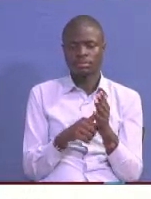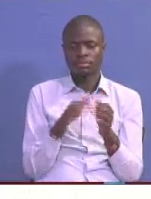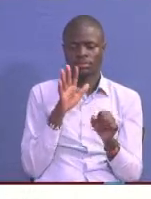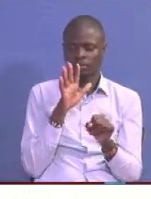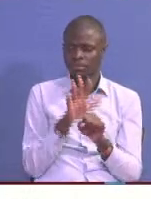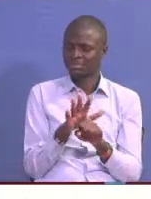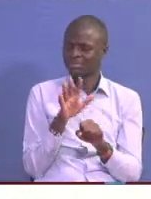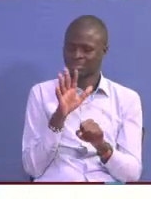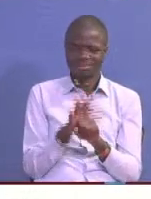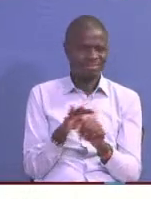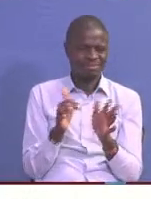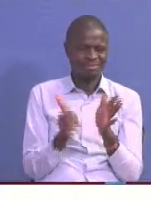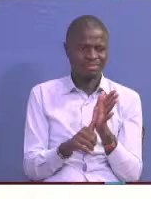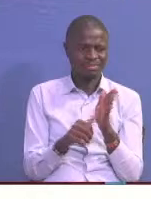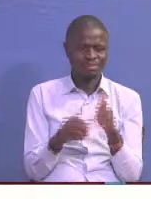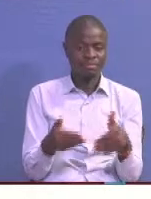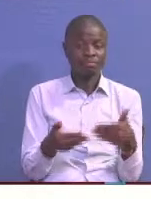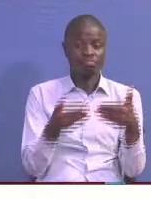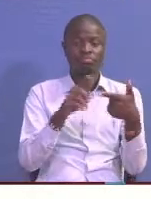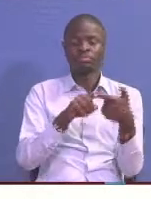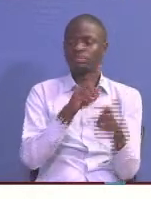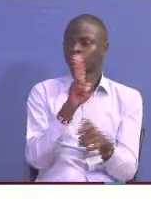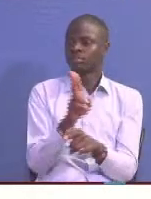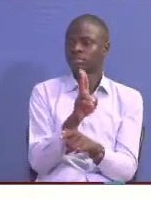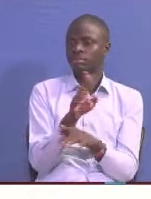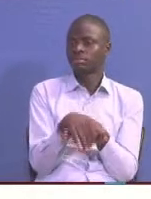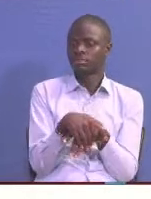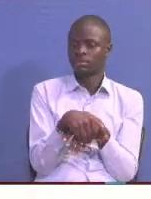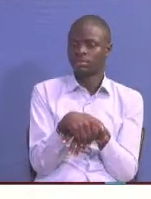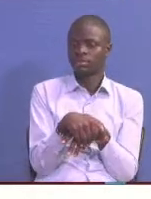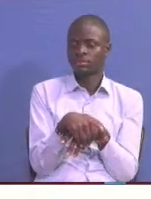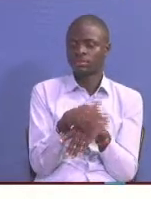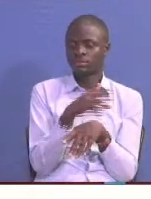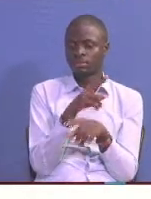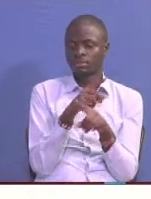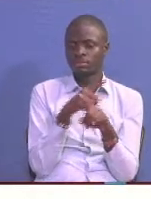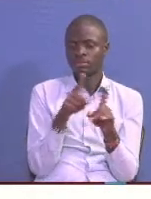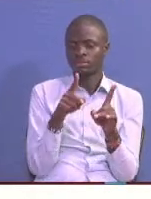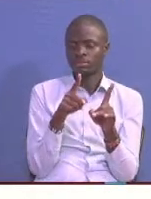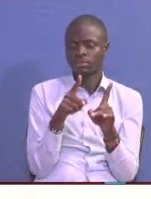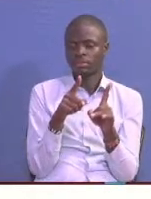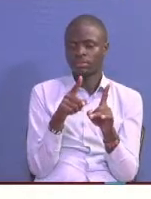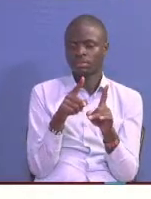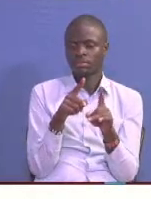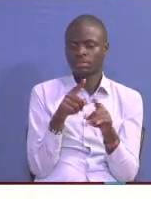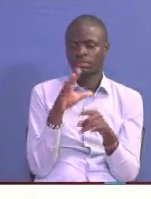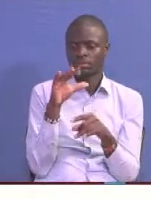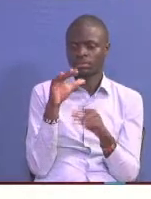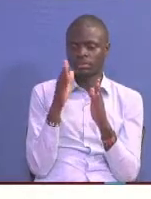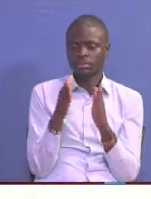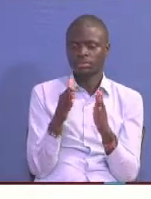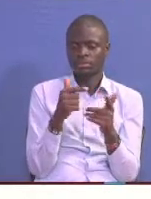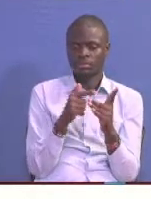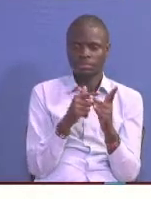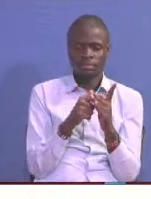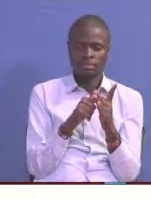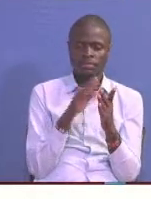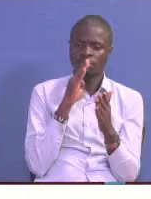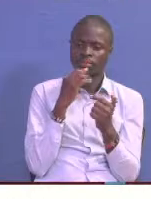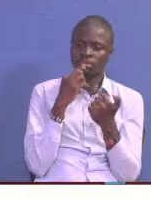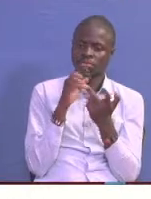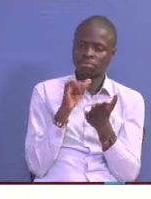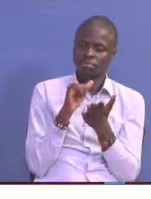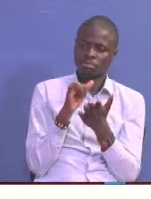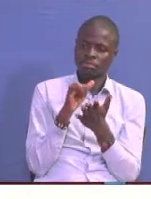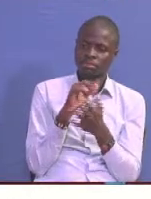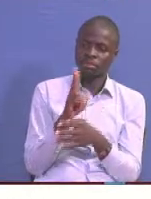Several challenges have been posed to us. But the speaker started by telling